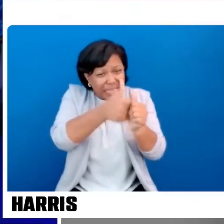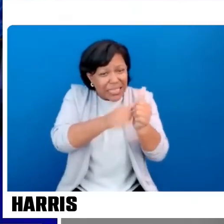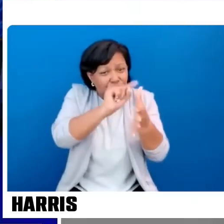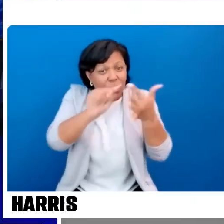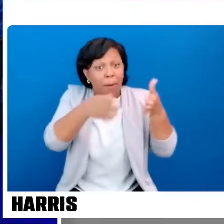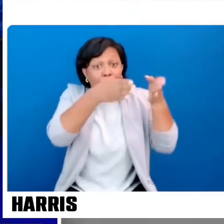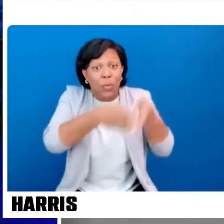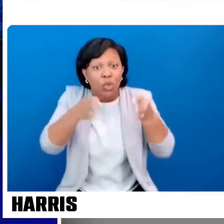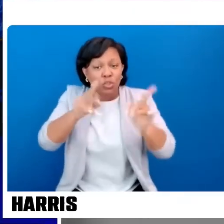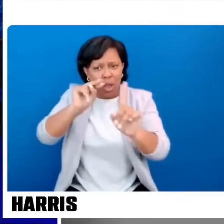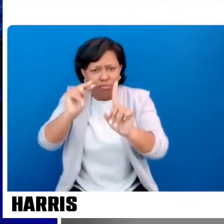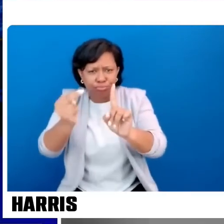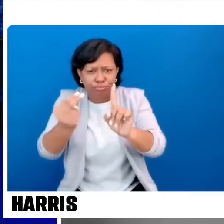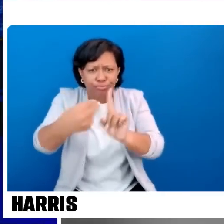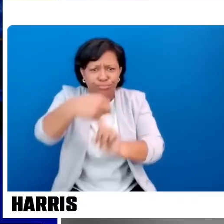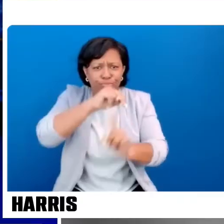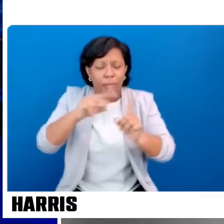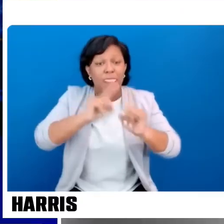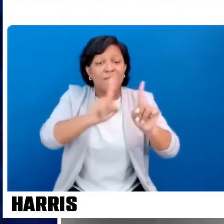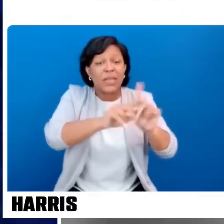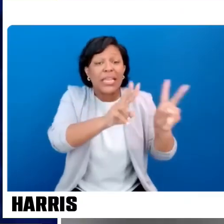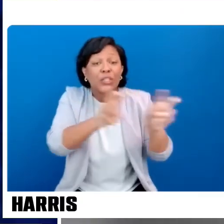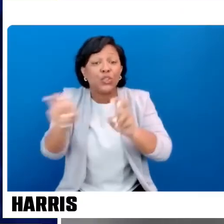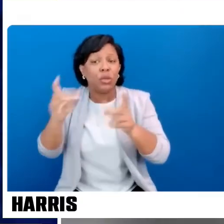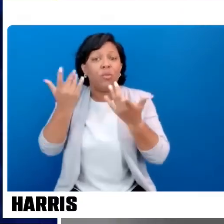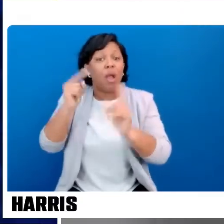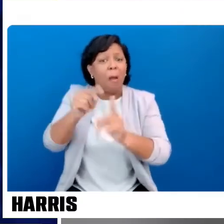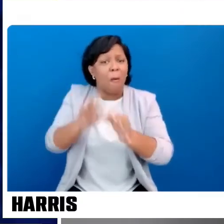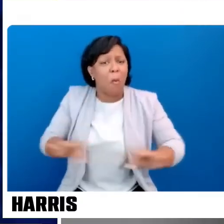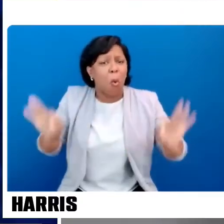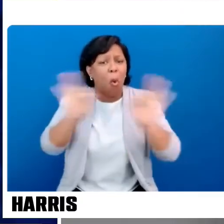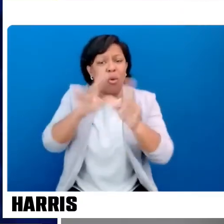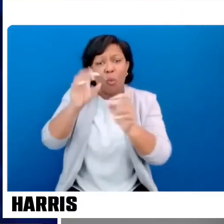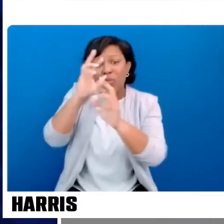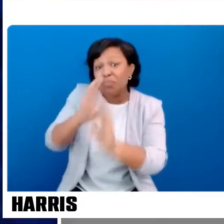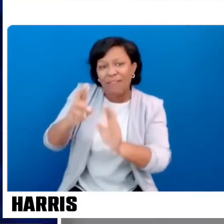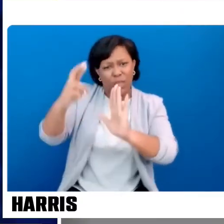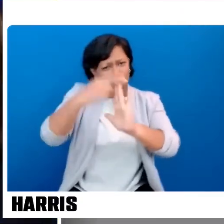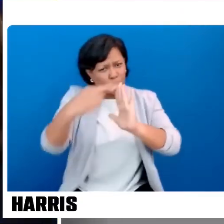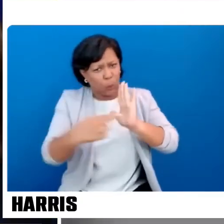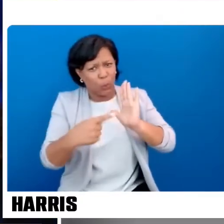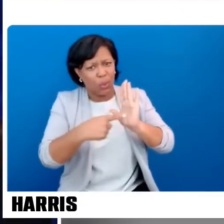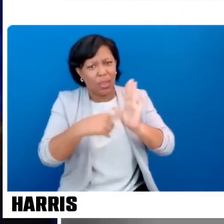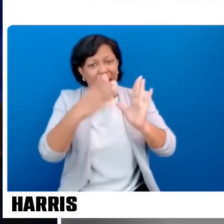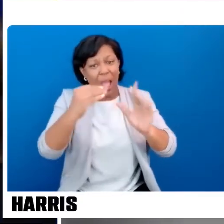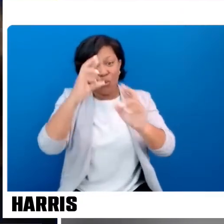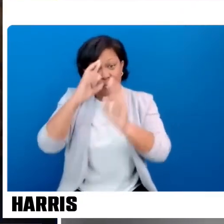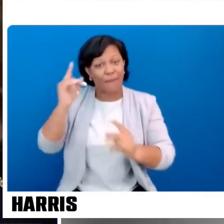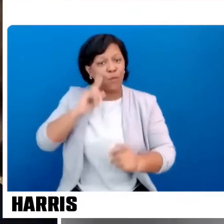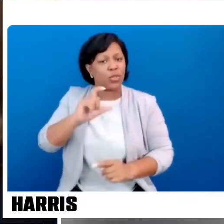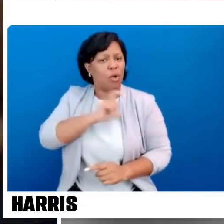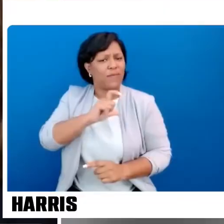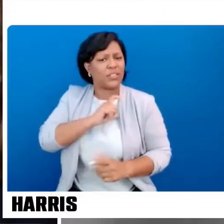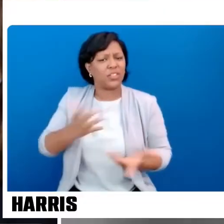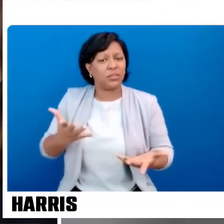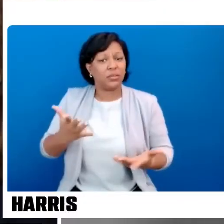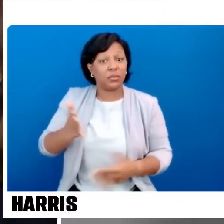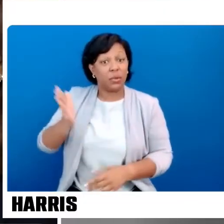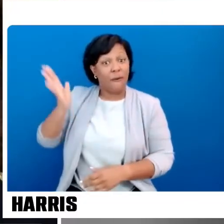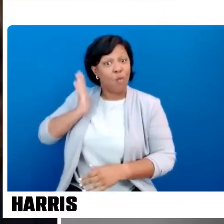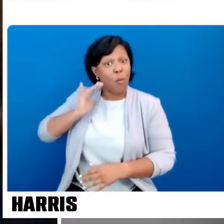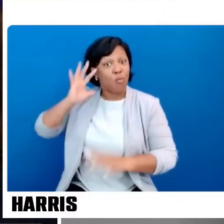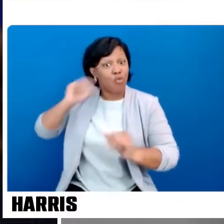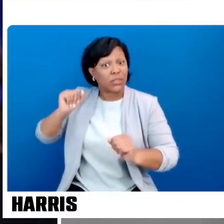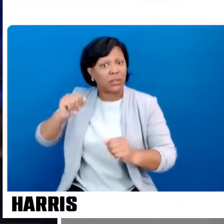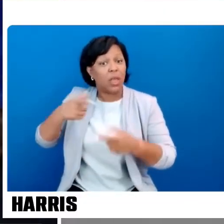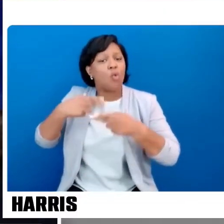important about respect for the rule of law and respect for law enforcement. The former vice president called for defunding